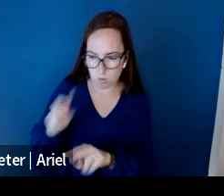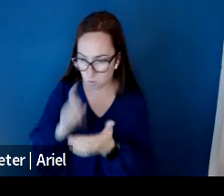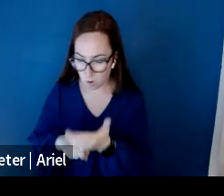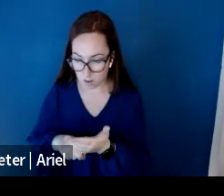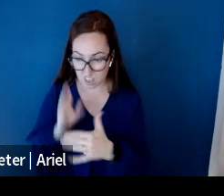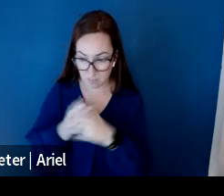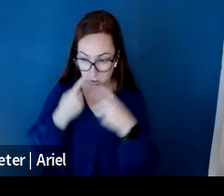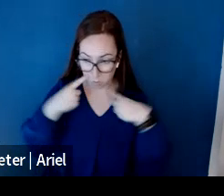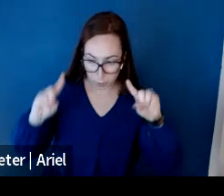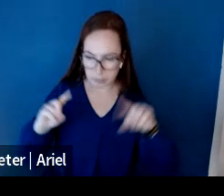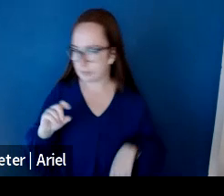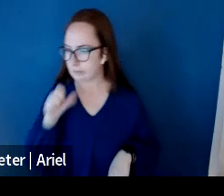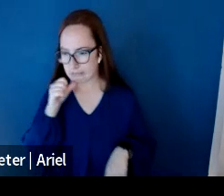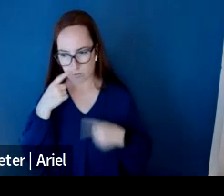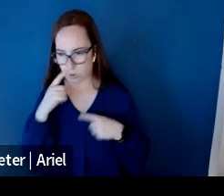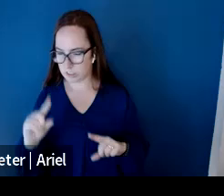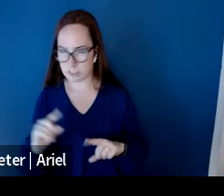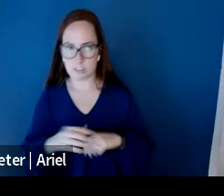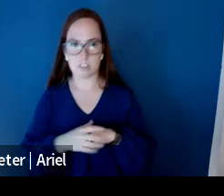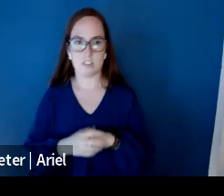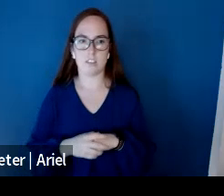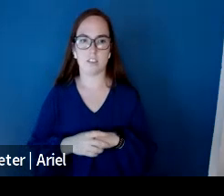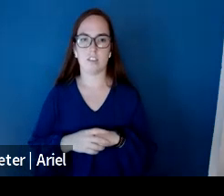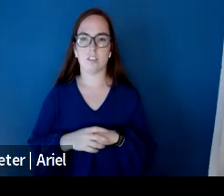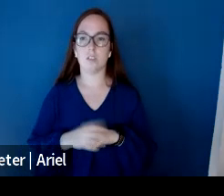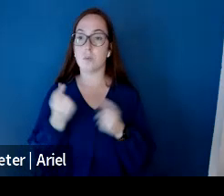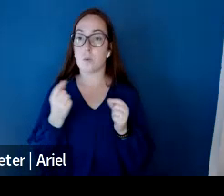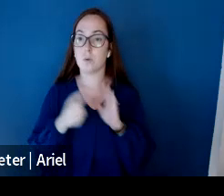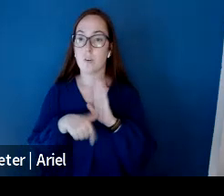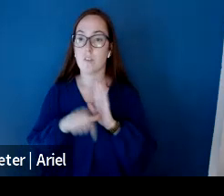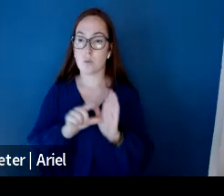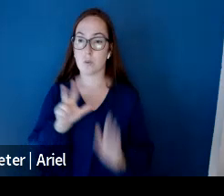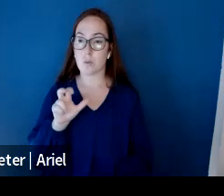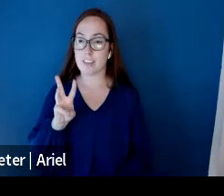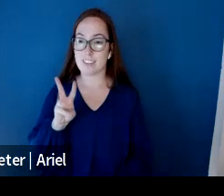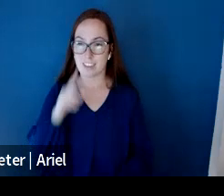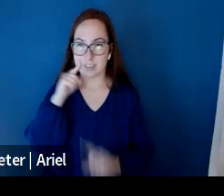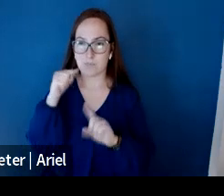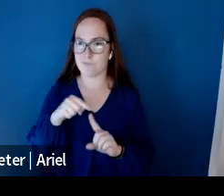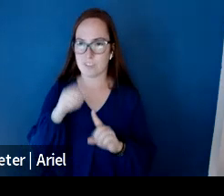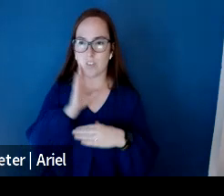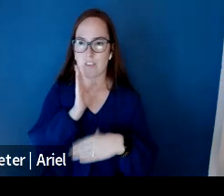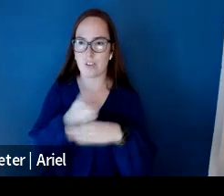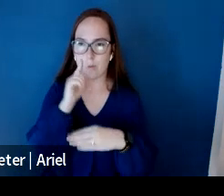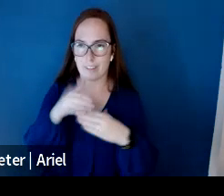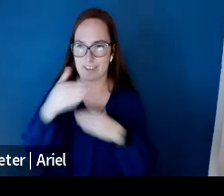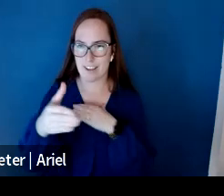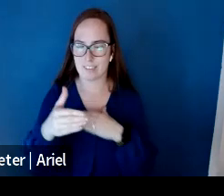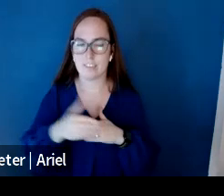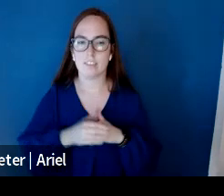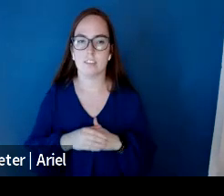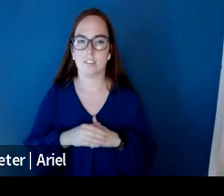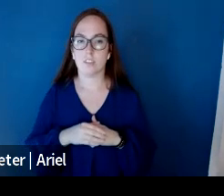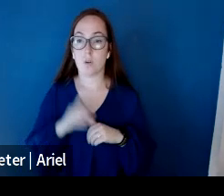And with interventions in mind, that's what Review 360 does on the next step. After we have identified the problem